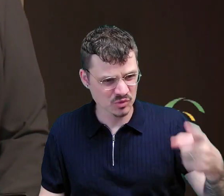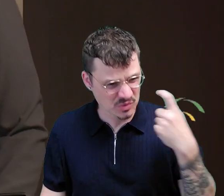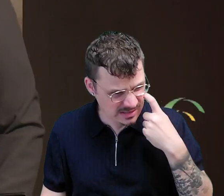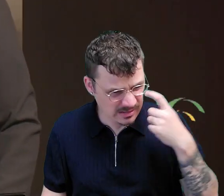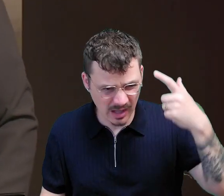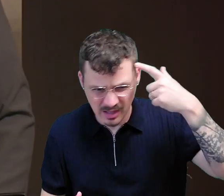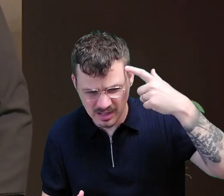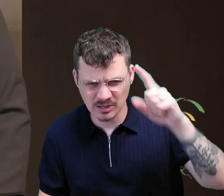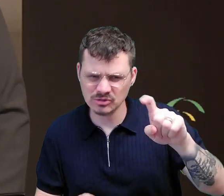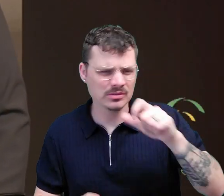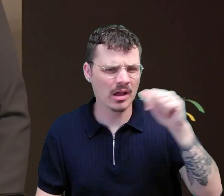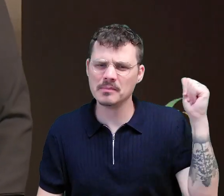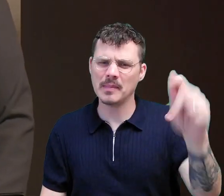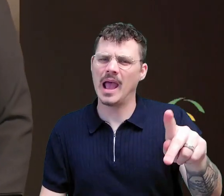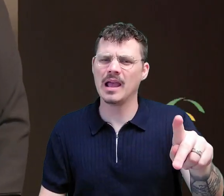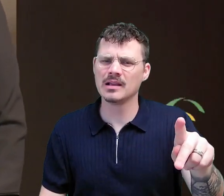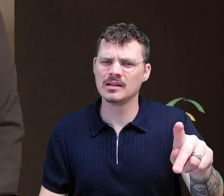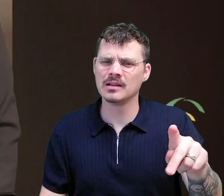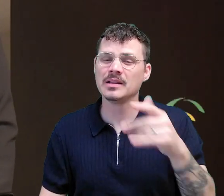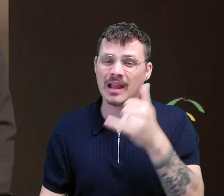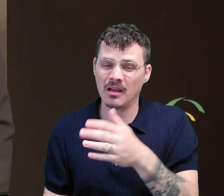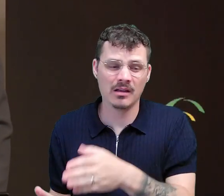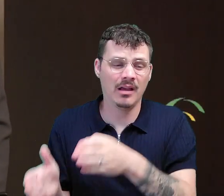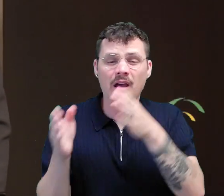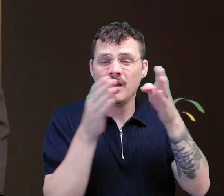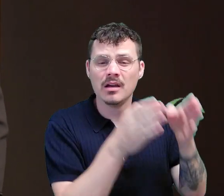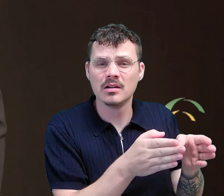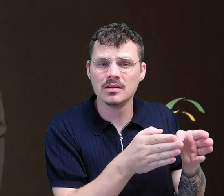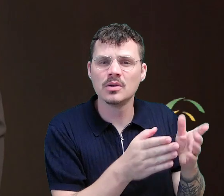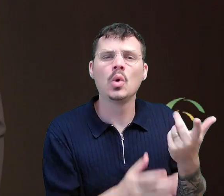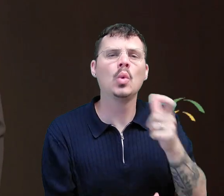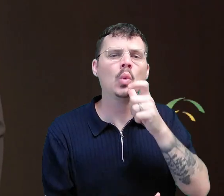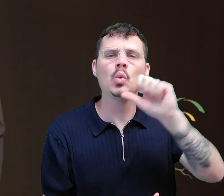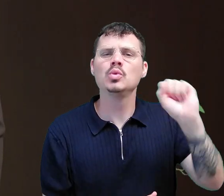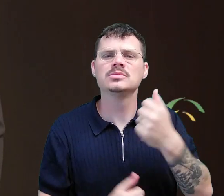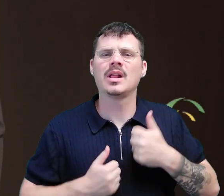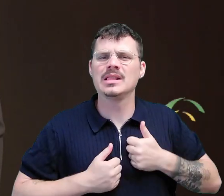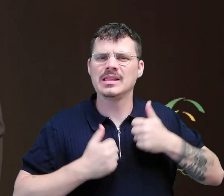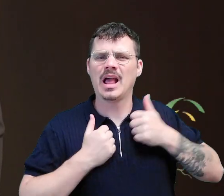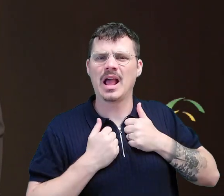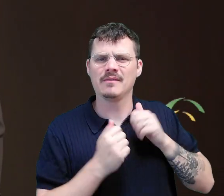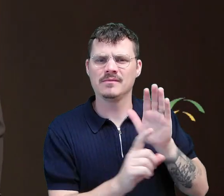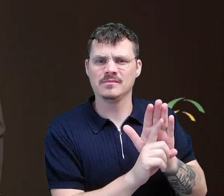you. Other school of thought is, whose life is it?